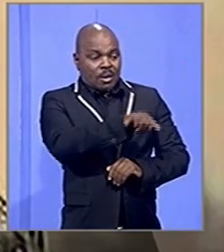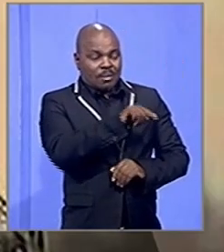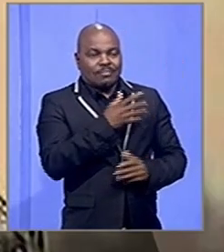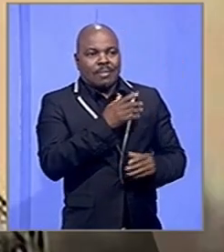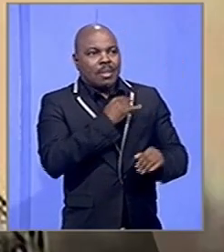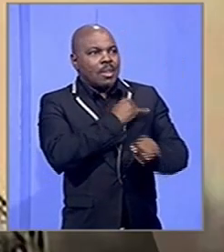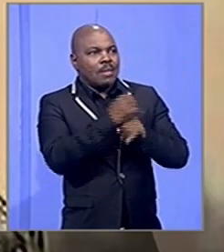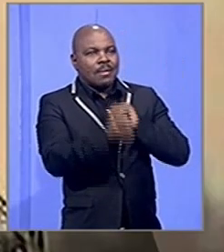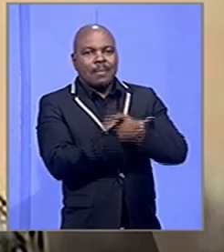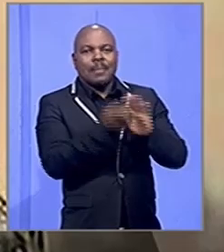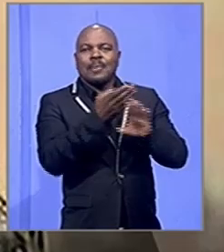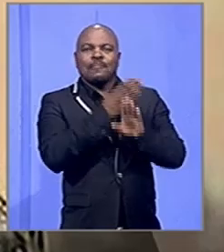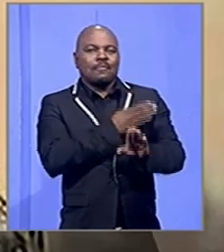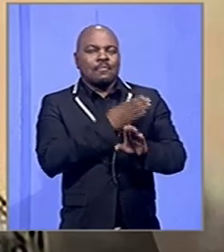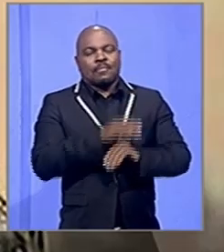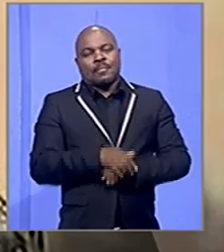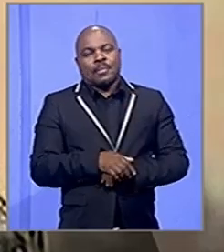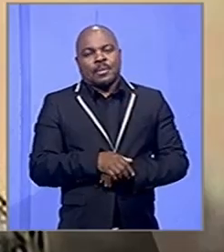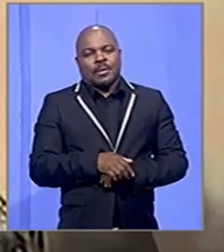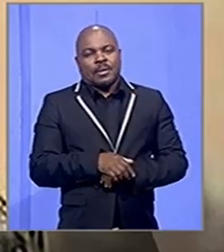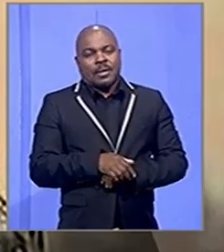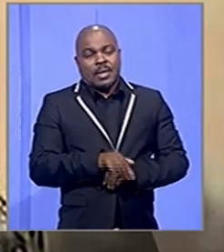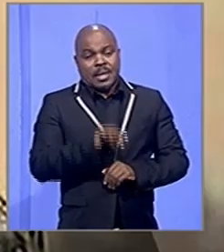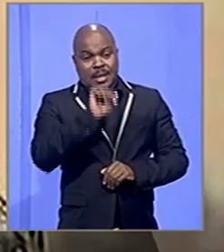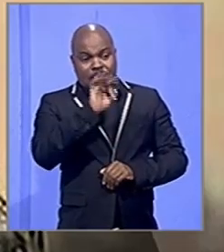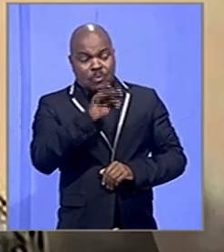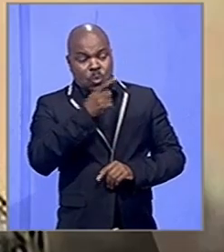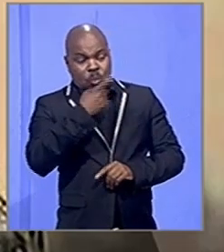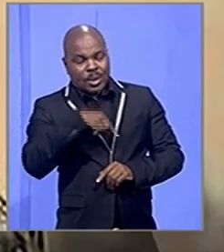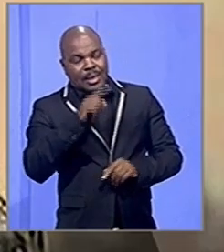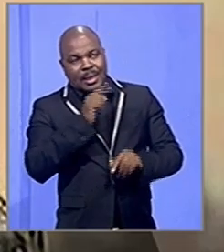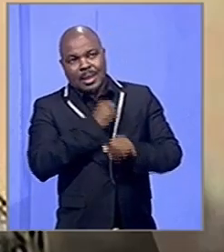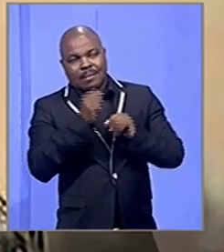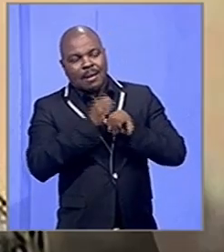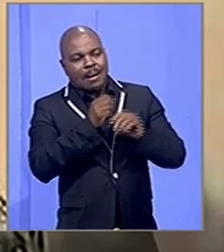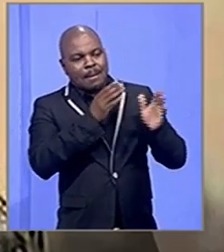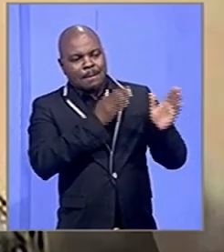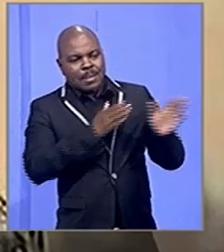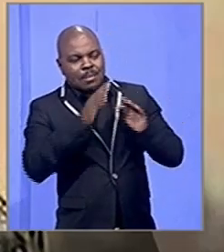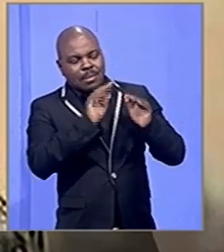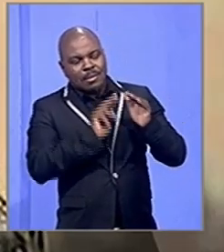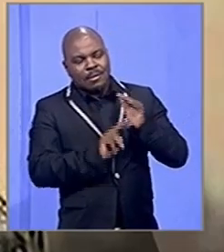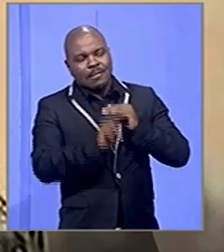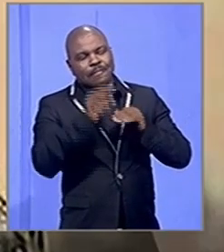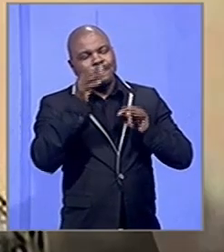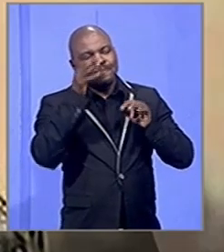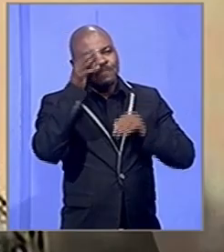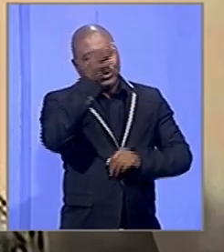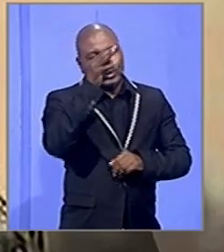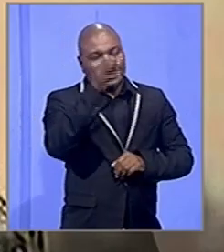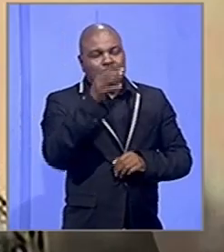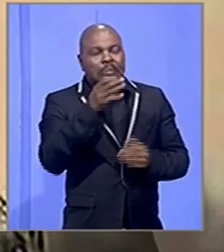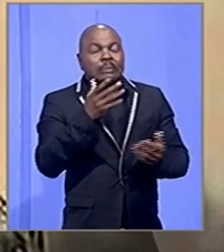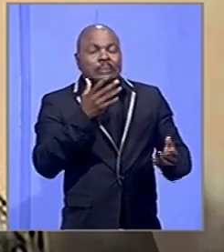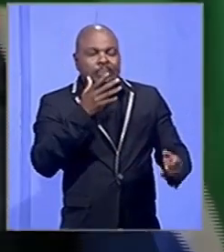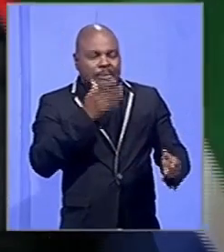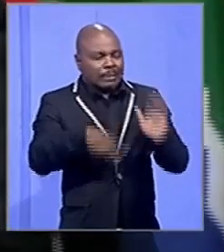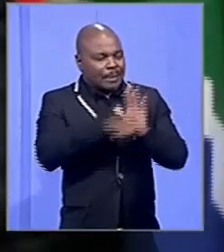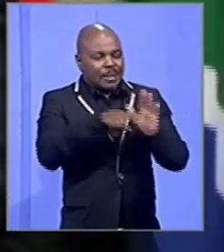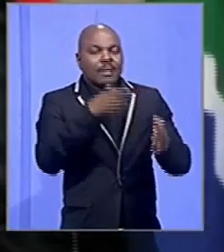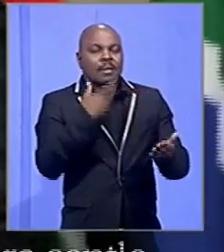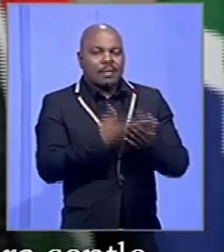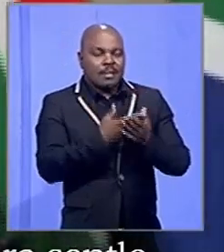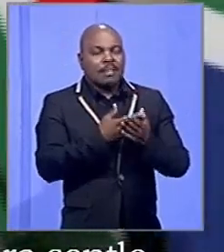which we have not seen before. And if we can't anticipate and prepare for the future, then we will be punished and learn